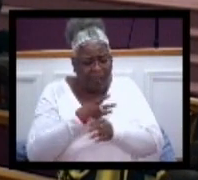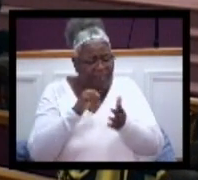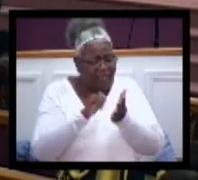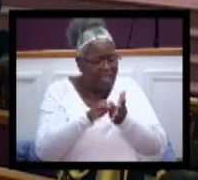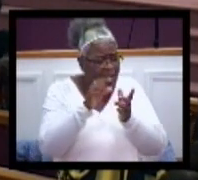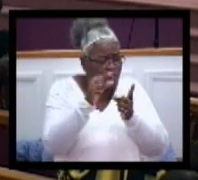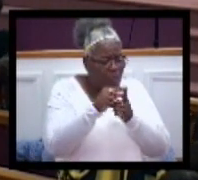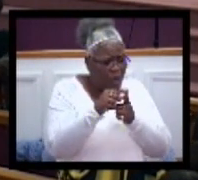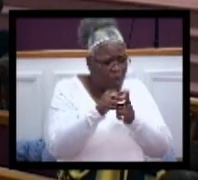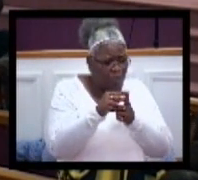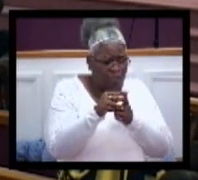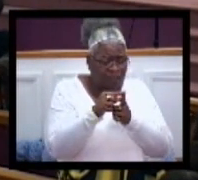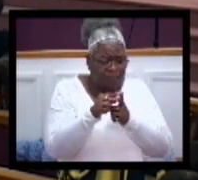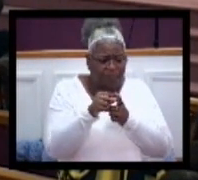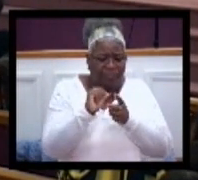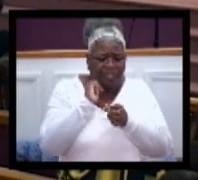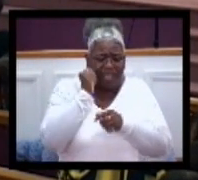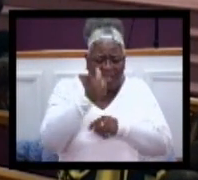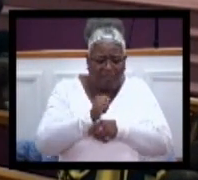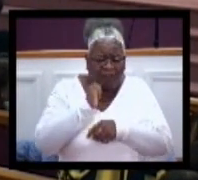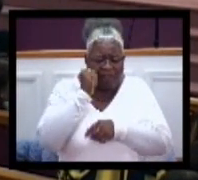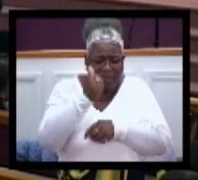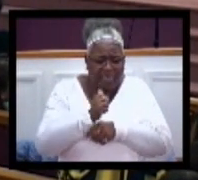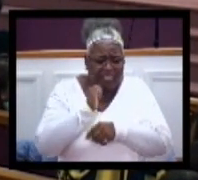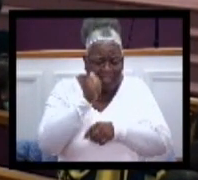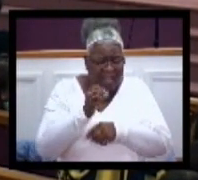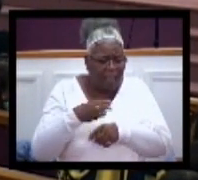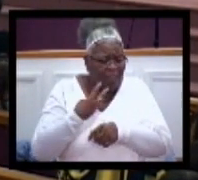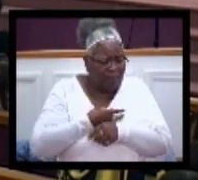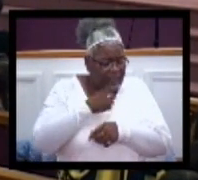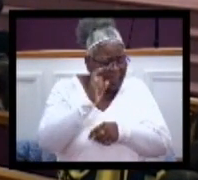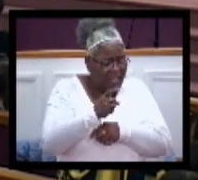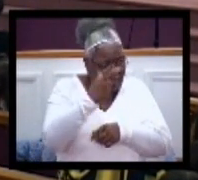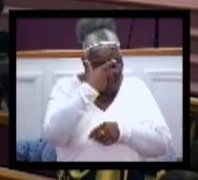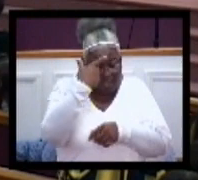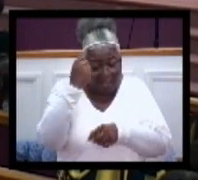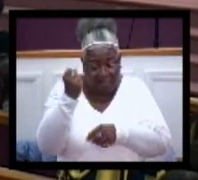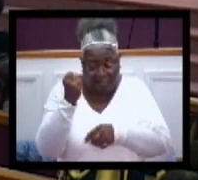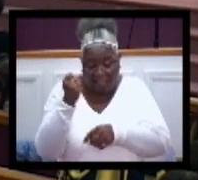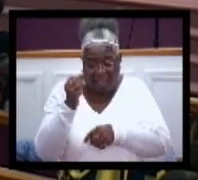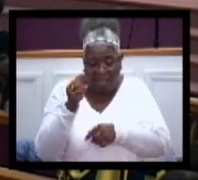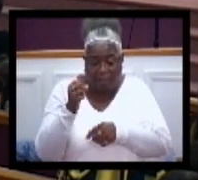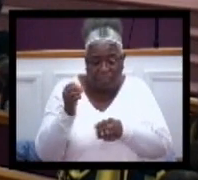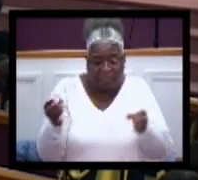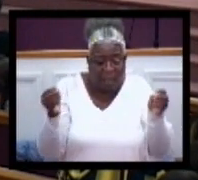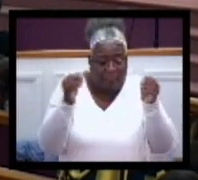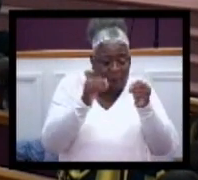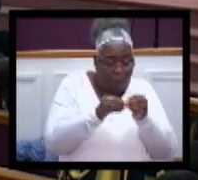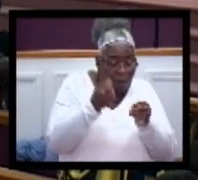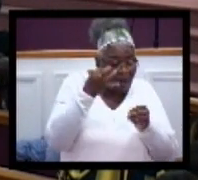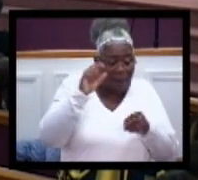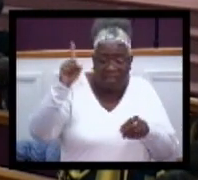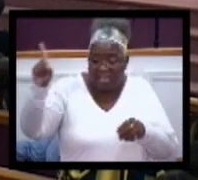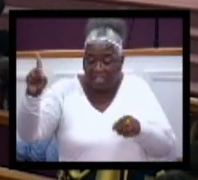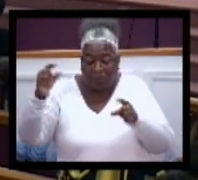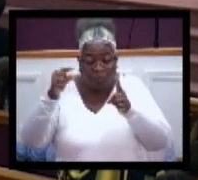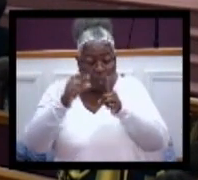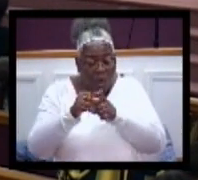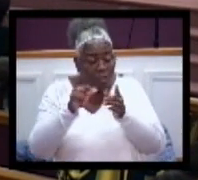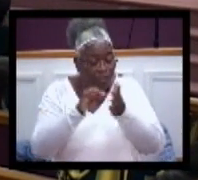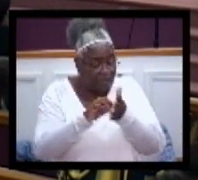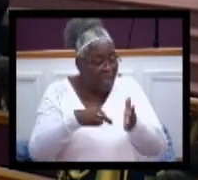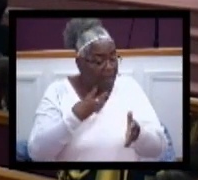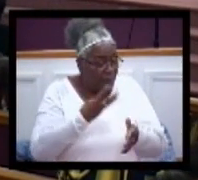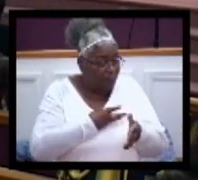word every day of our lives, because the more of his word that you